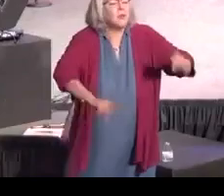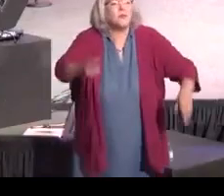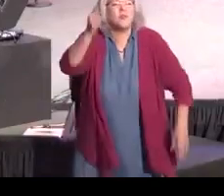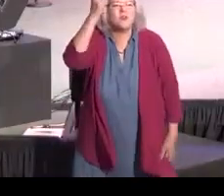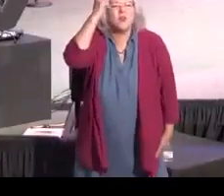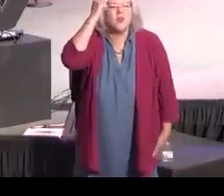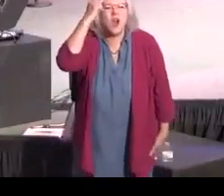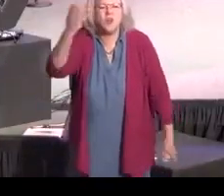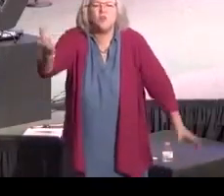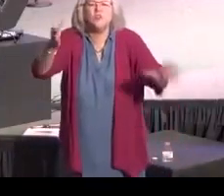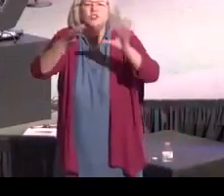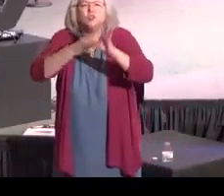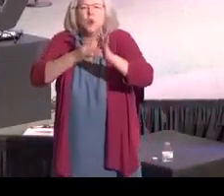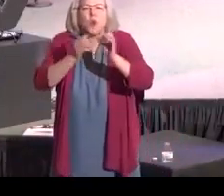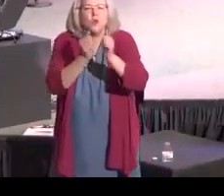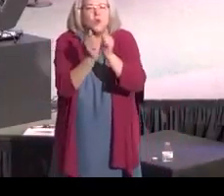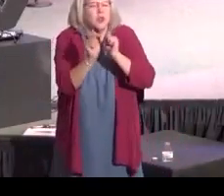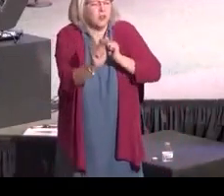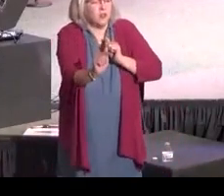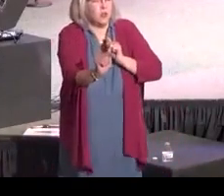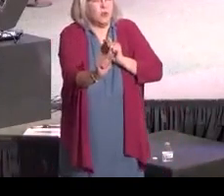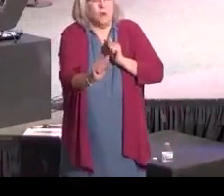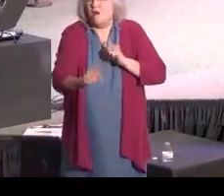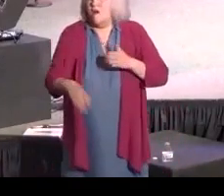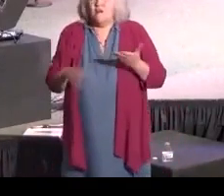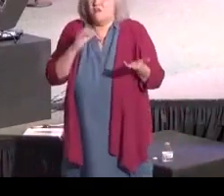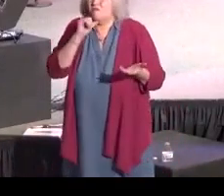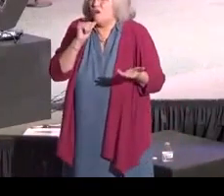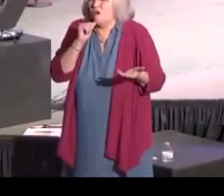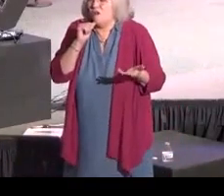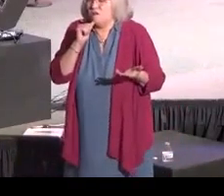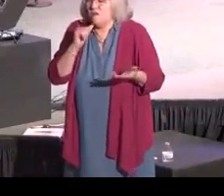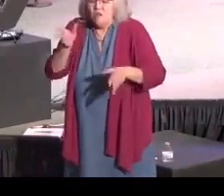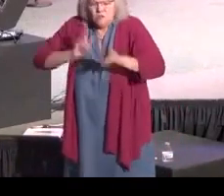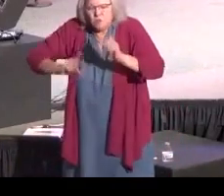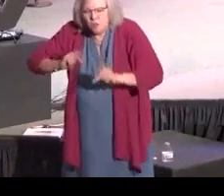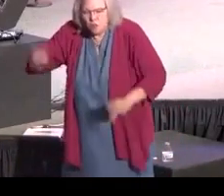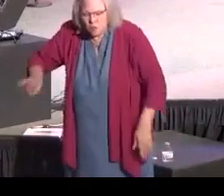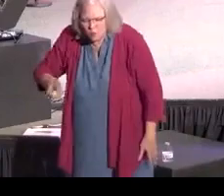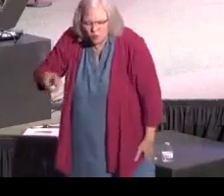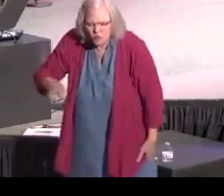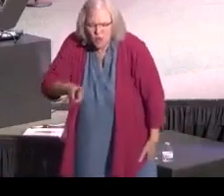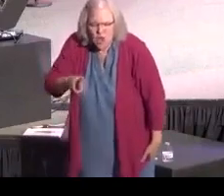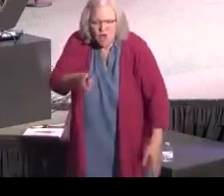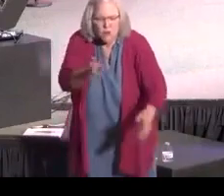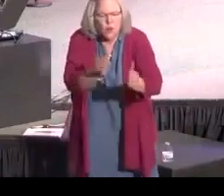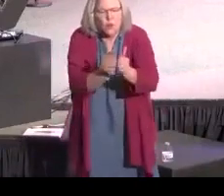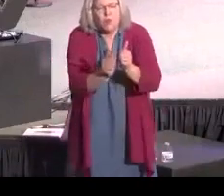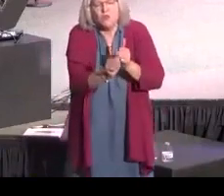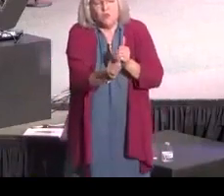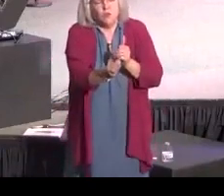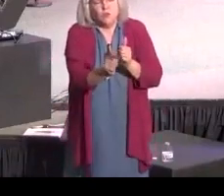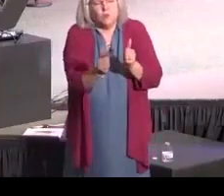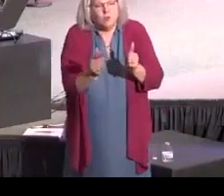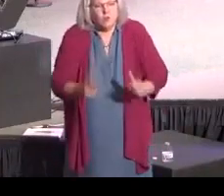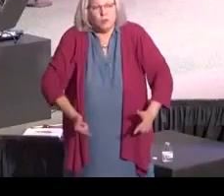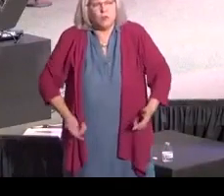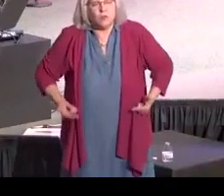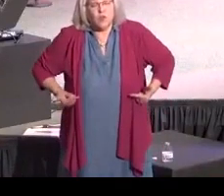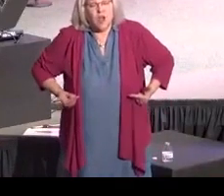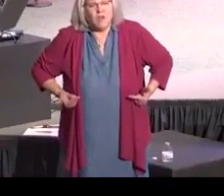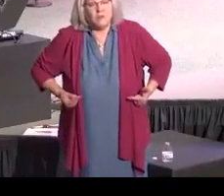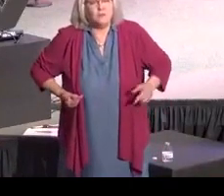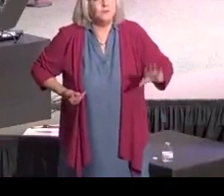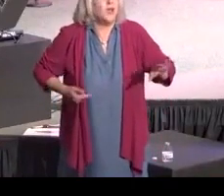be with you aren't the people ultimately who are with you. There are people who pre-COVID